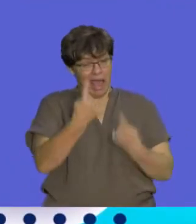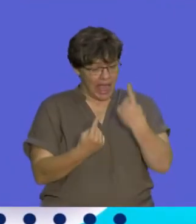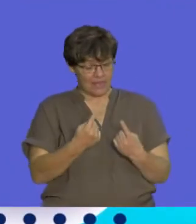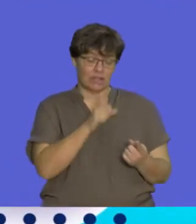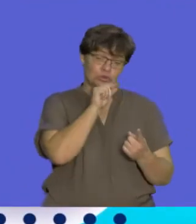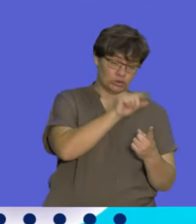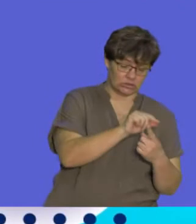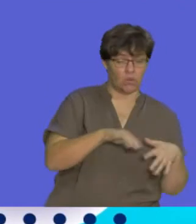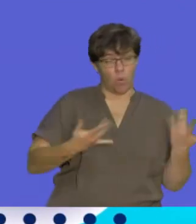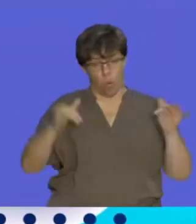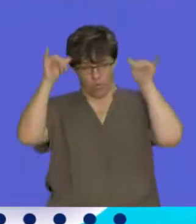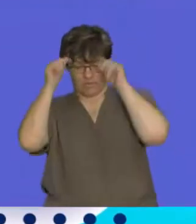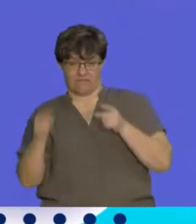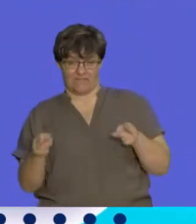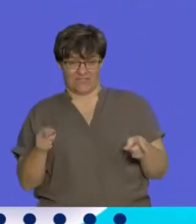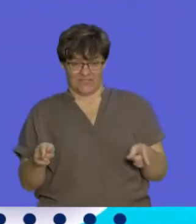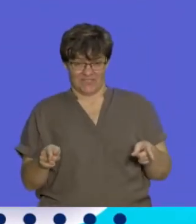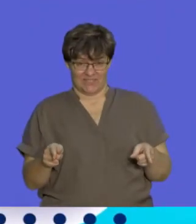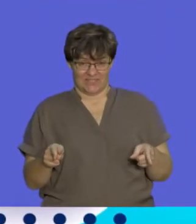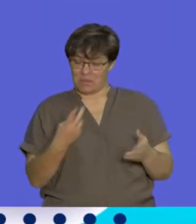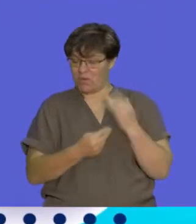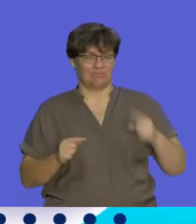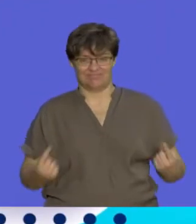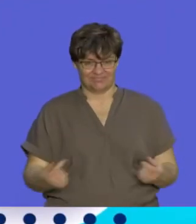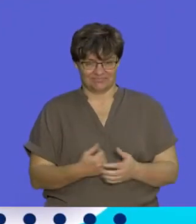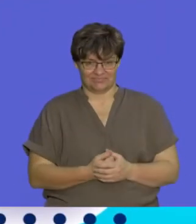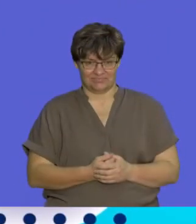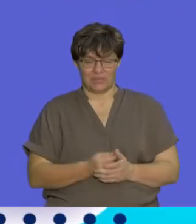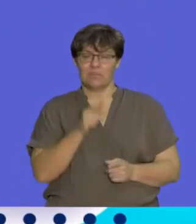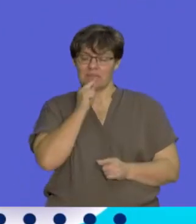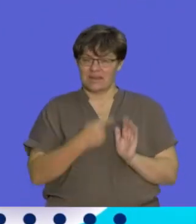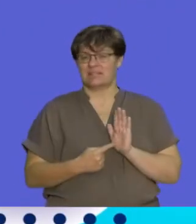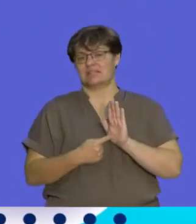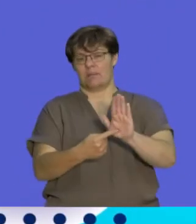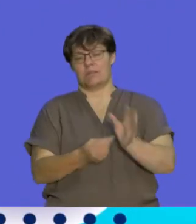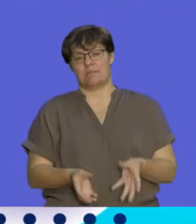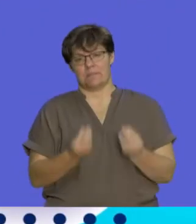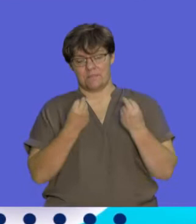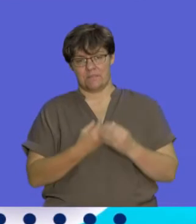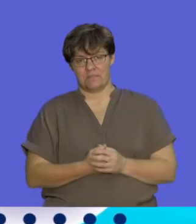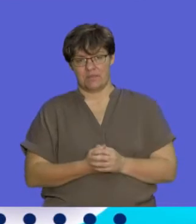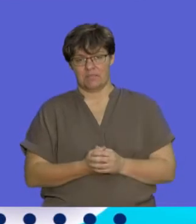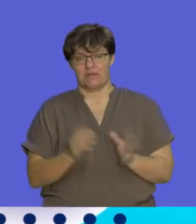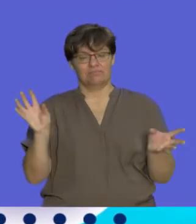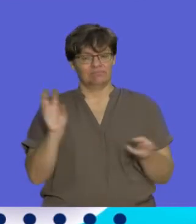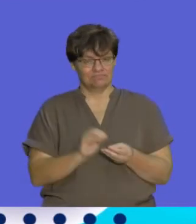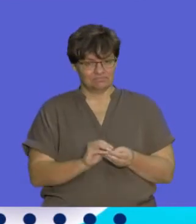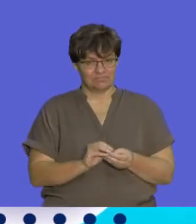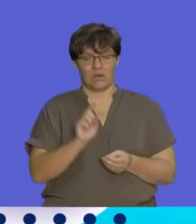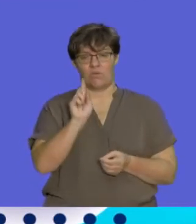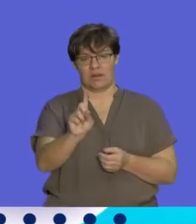or you have beef. So that's in the sample that you've got. It adds up to